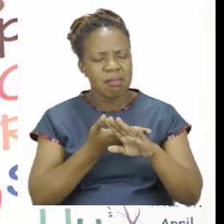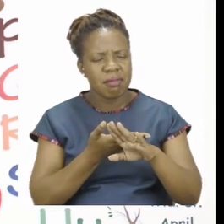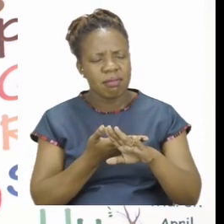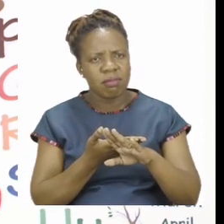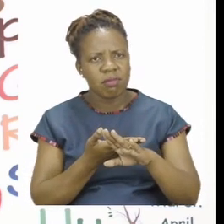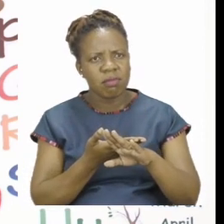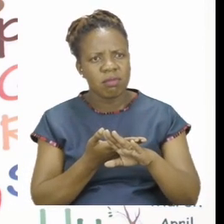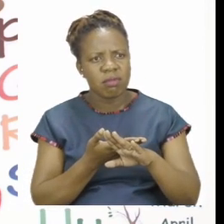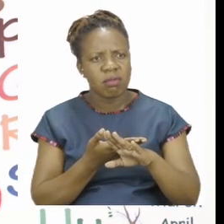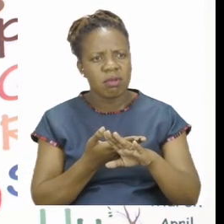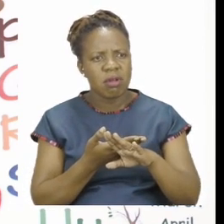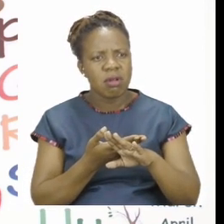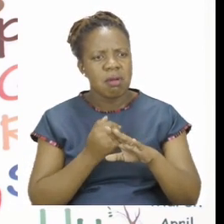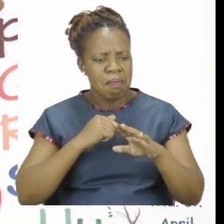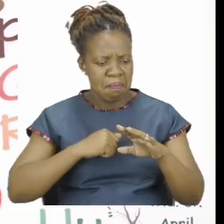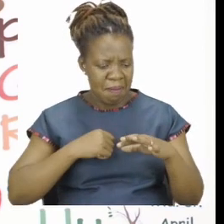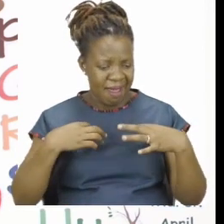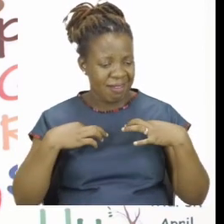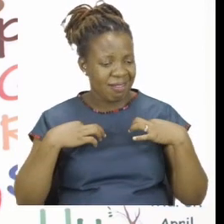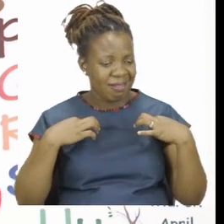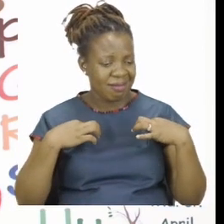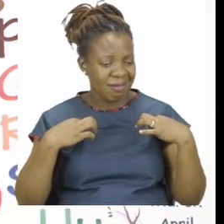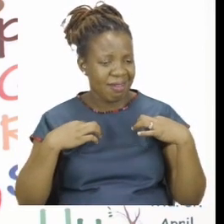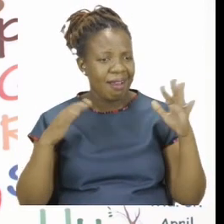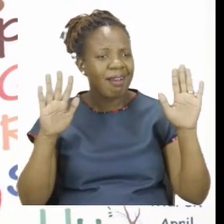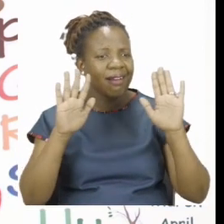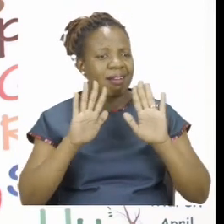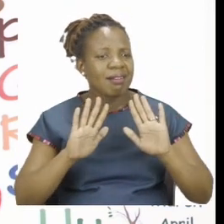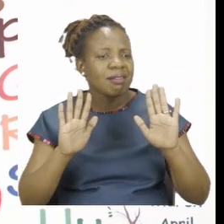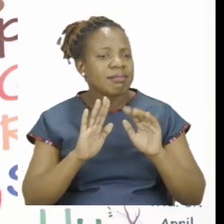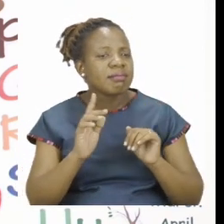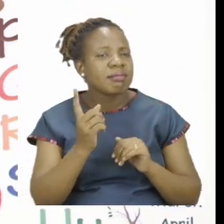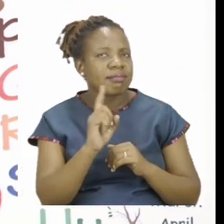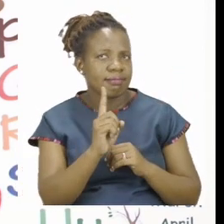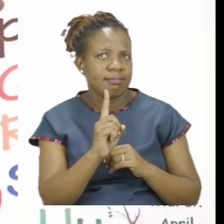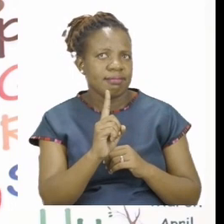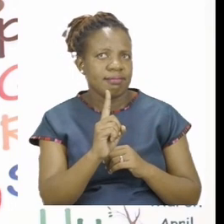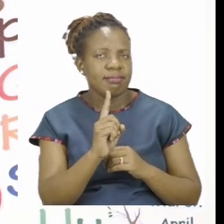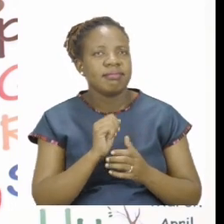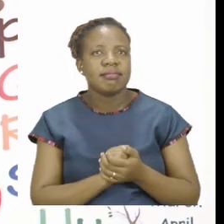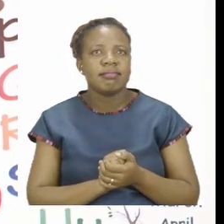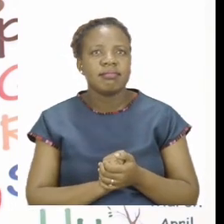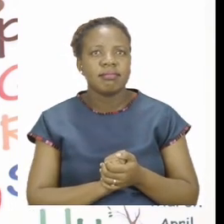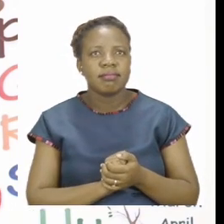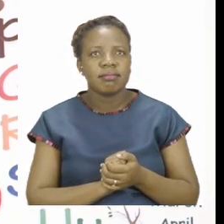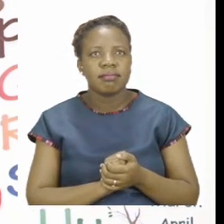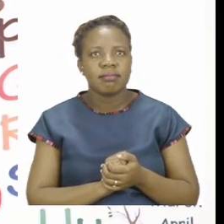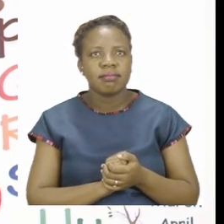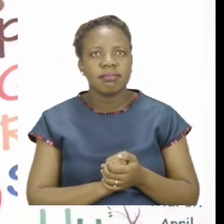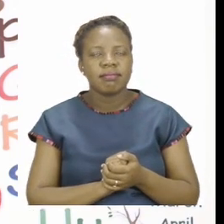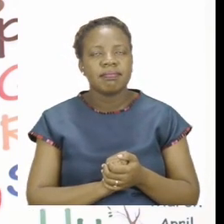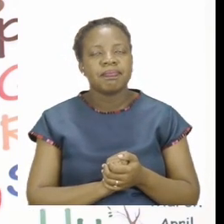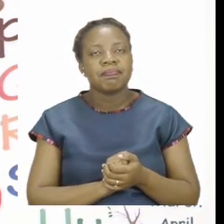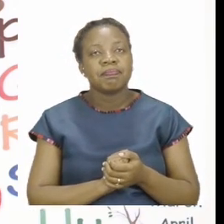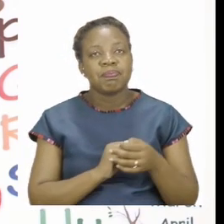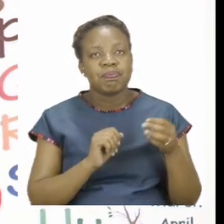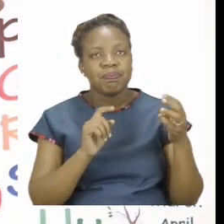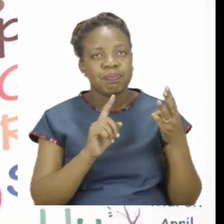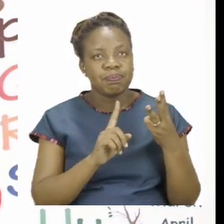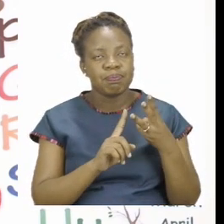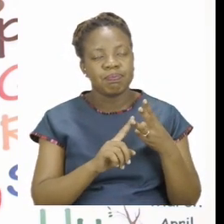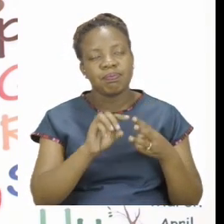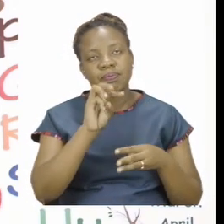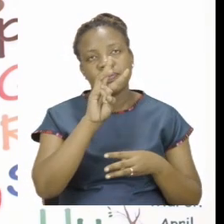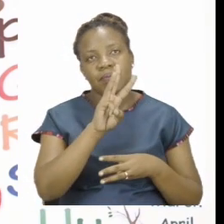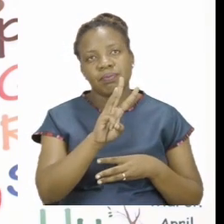specifically for the color. Okay, then we have where. Now, where has something to do